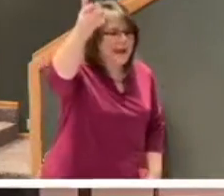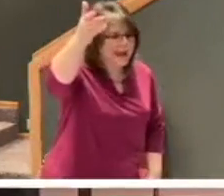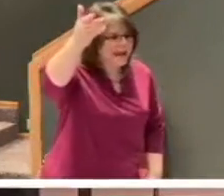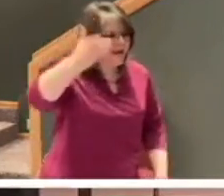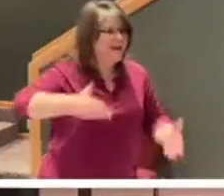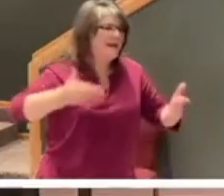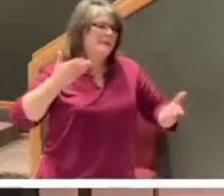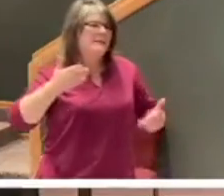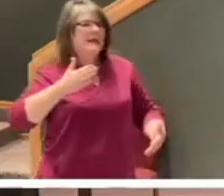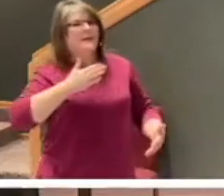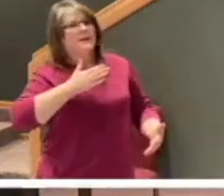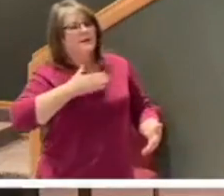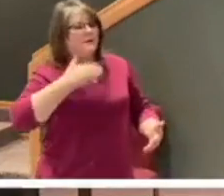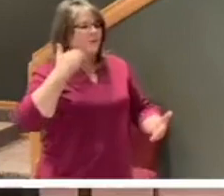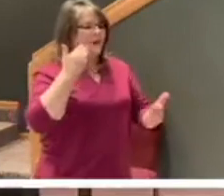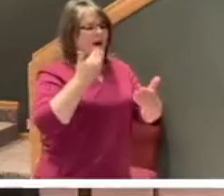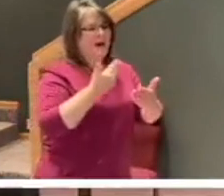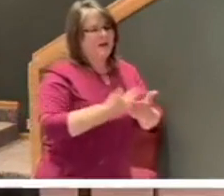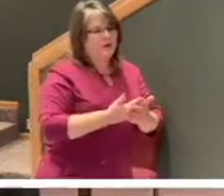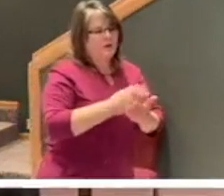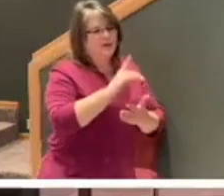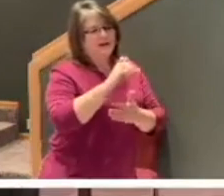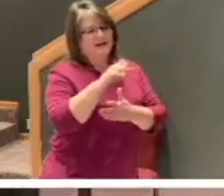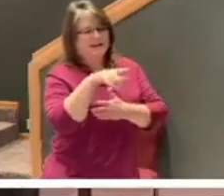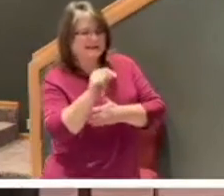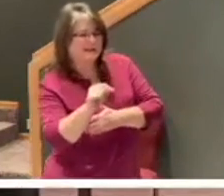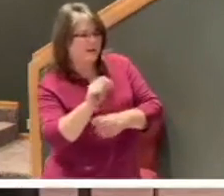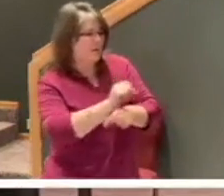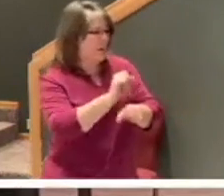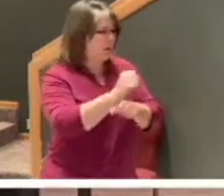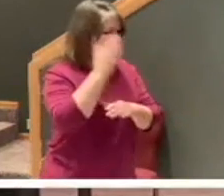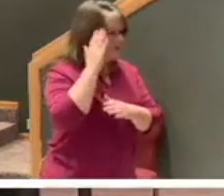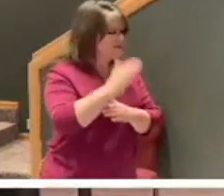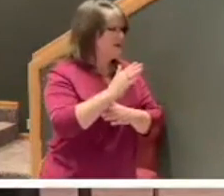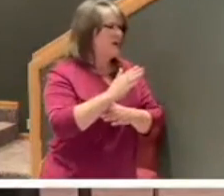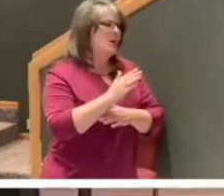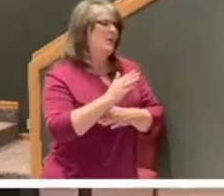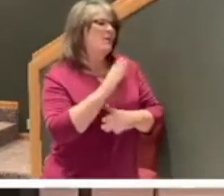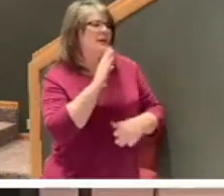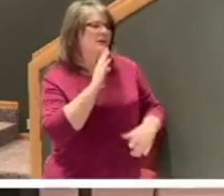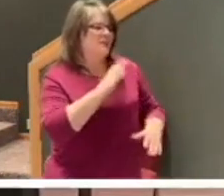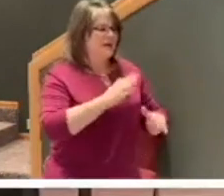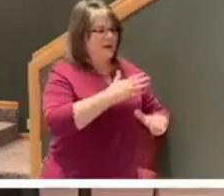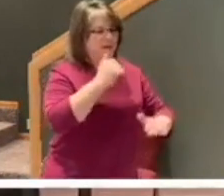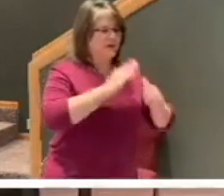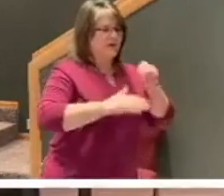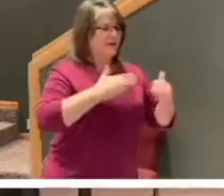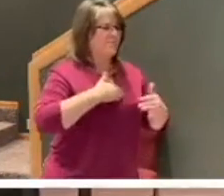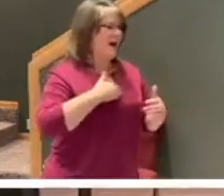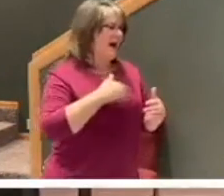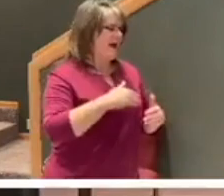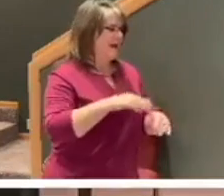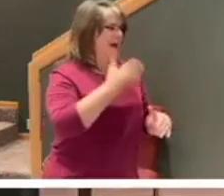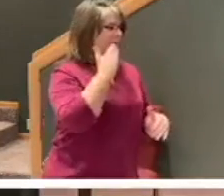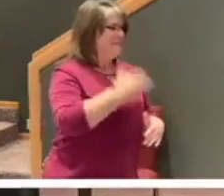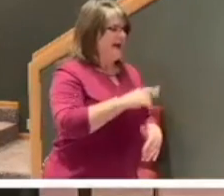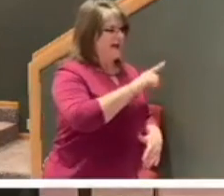Maybe my good depot works will outweigh my bad Lowe's works one